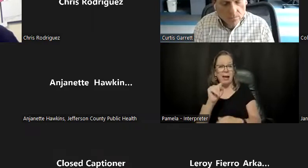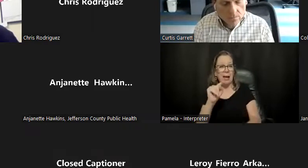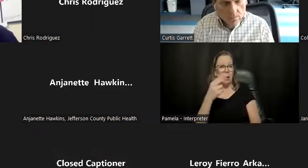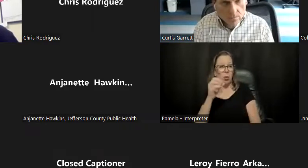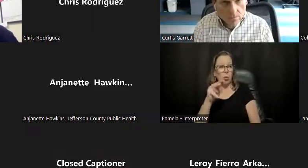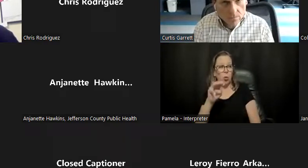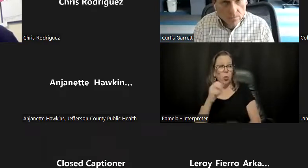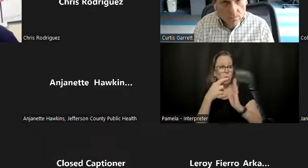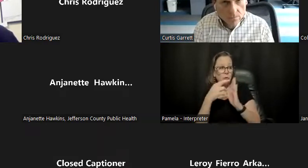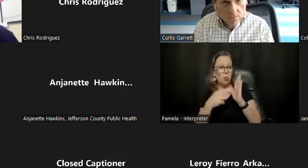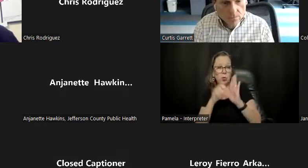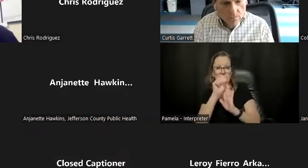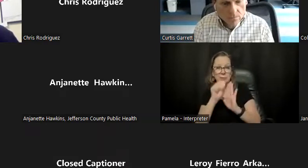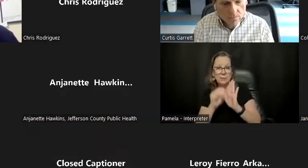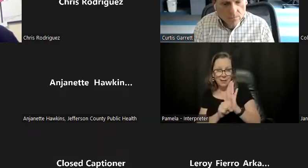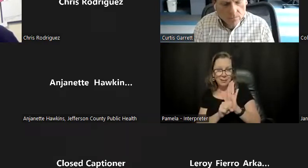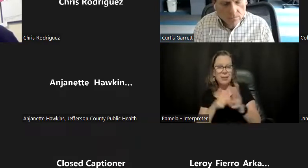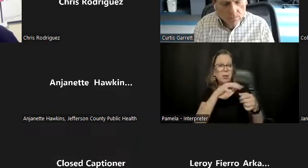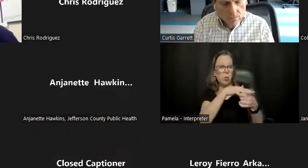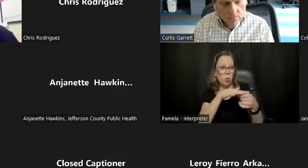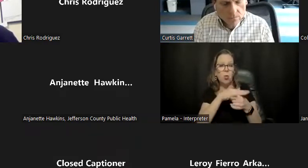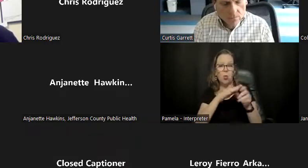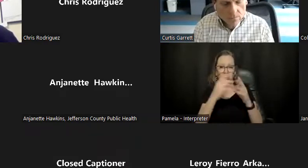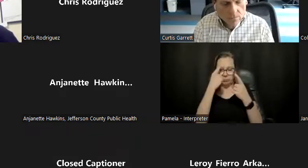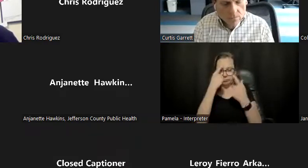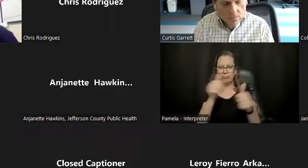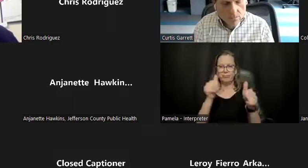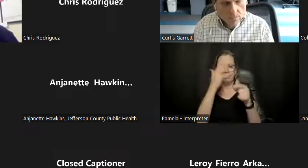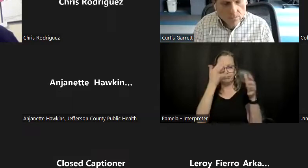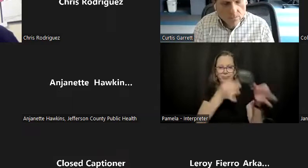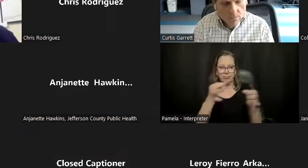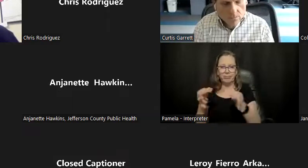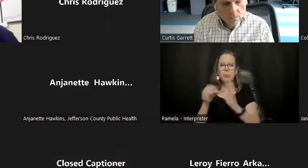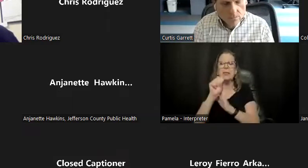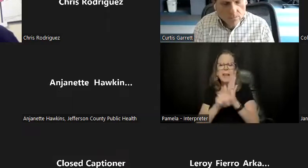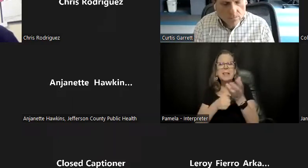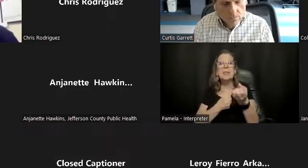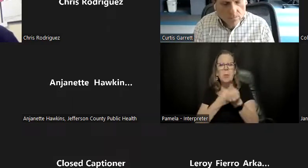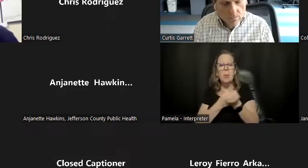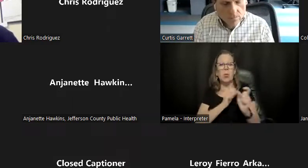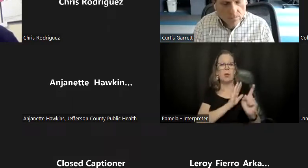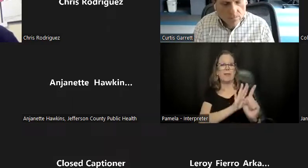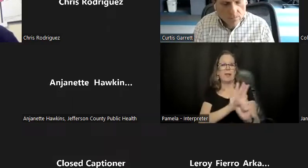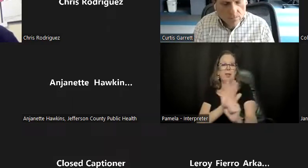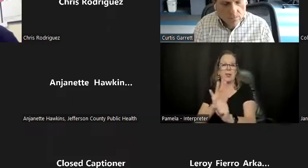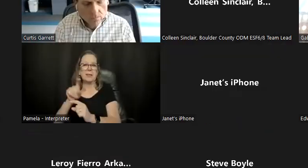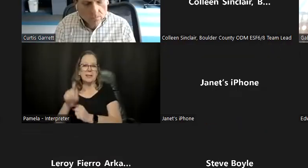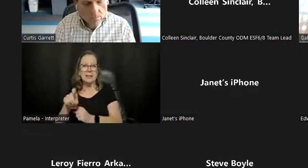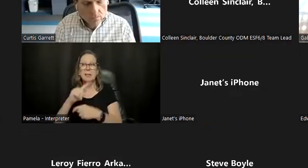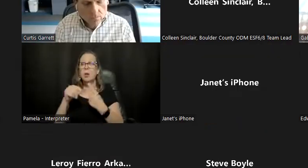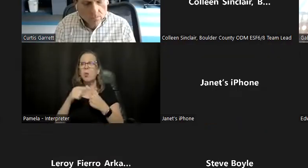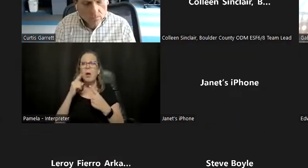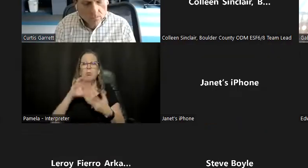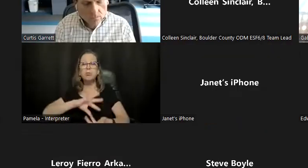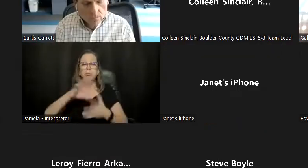Locals get to decide what to do. The state supports the need of the locals, and then when the bad day happens,